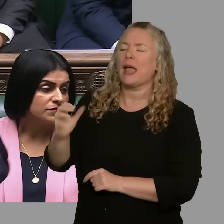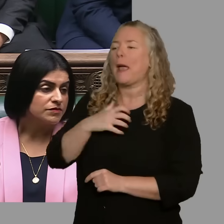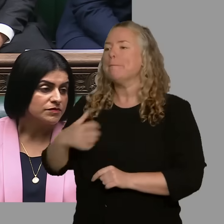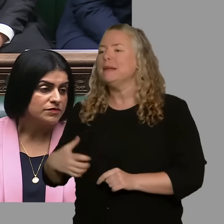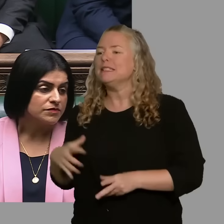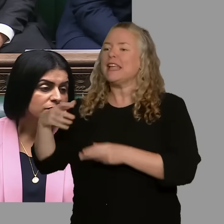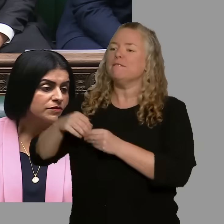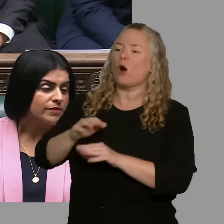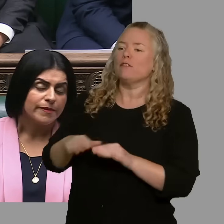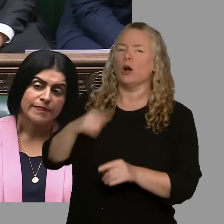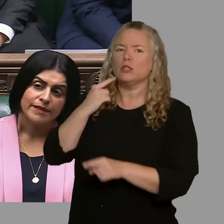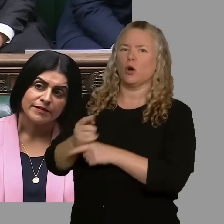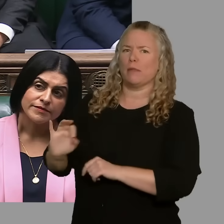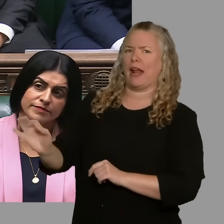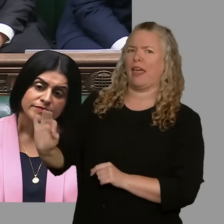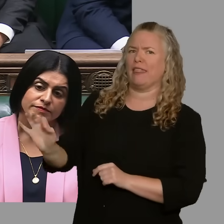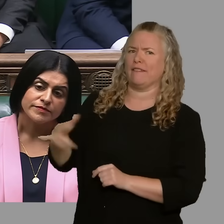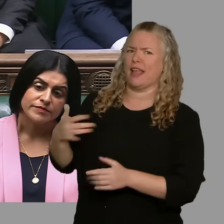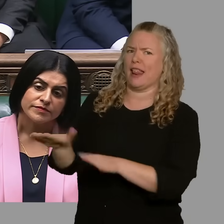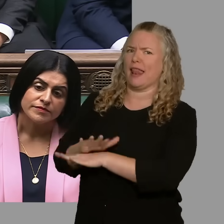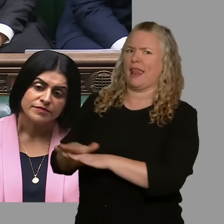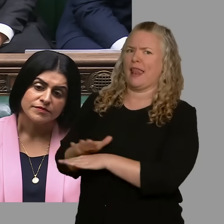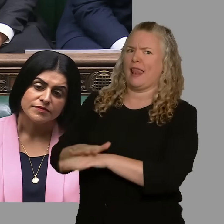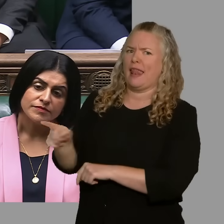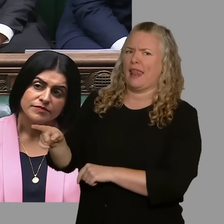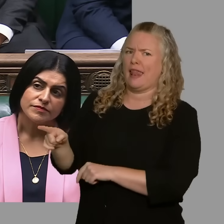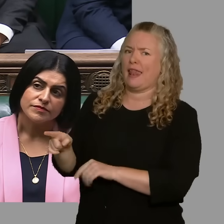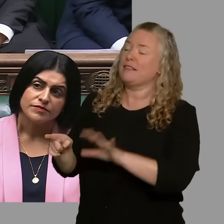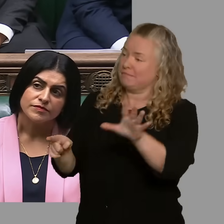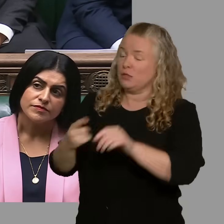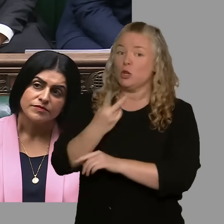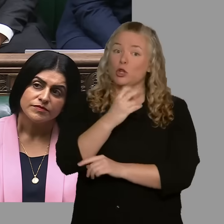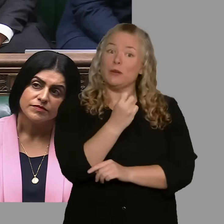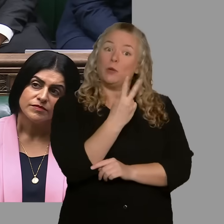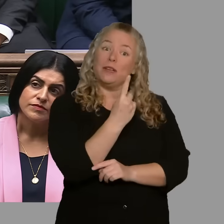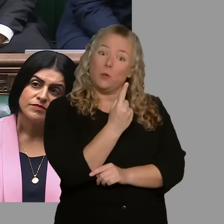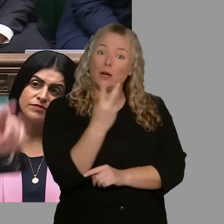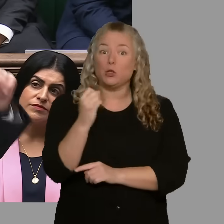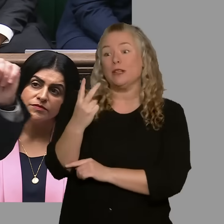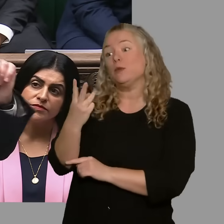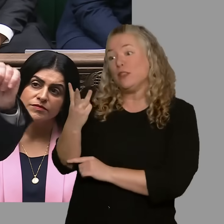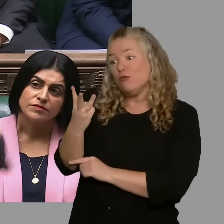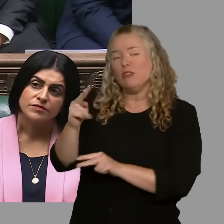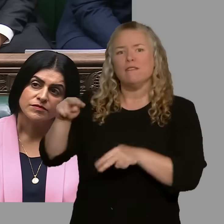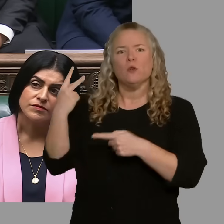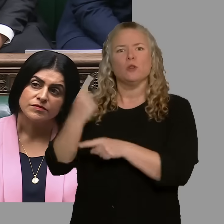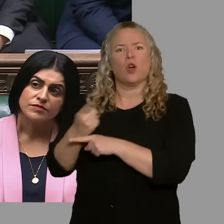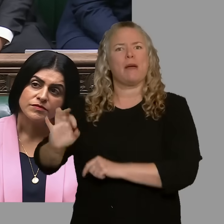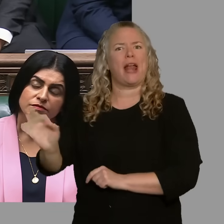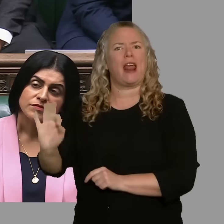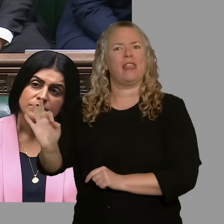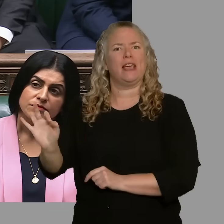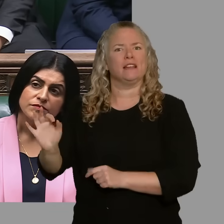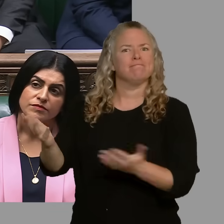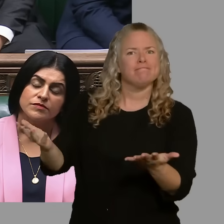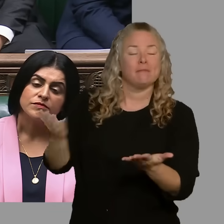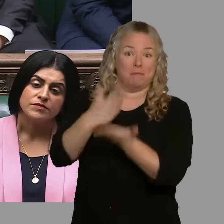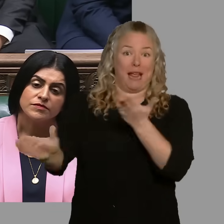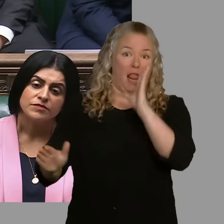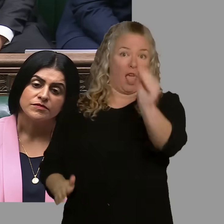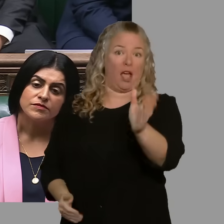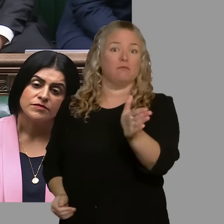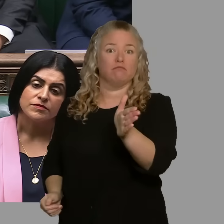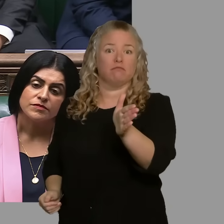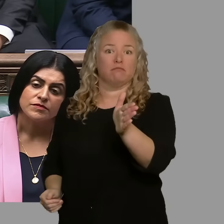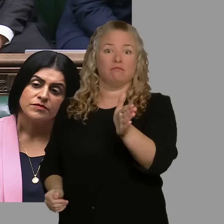sitting, I think, over here, the Honourable Member for Braintree, 1 month after the arrest, so absolutely the relevant time, gave a speech